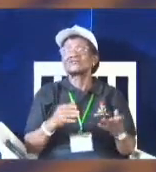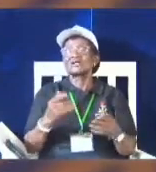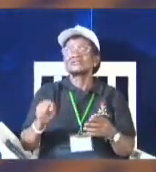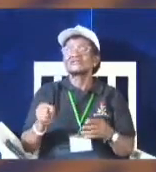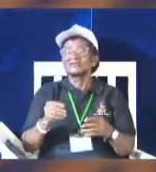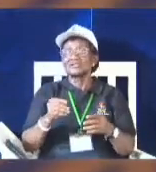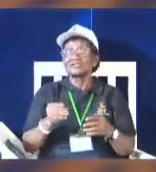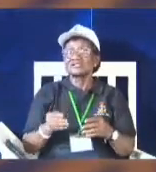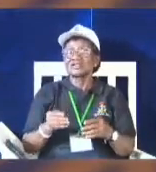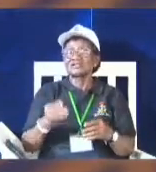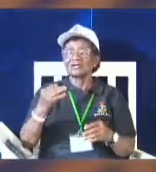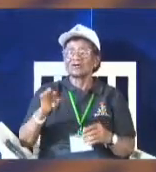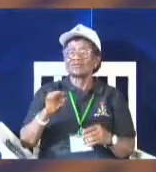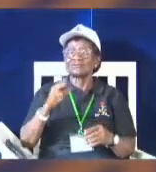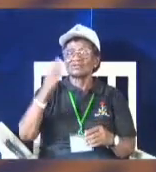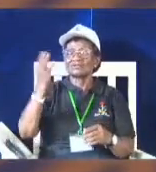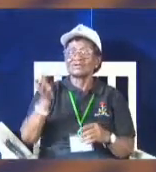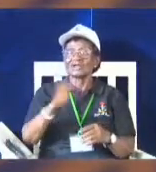died.